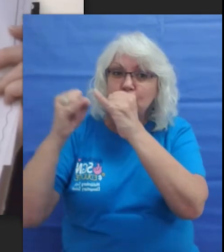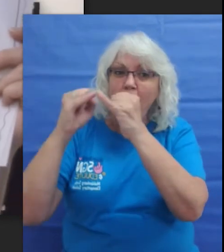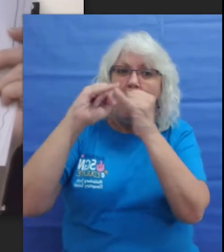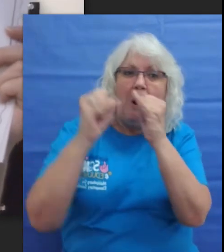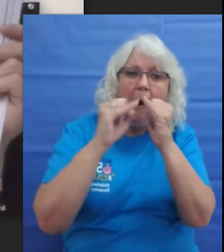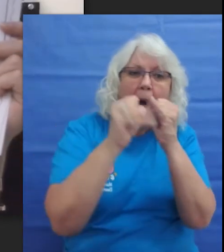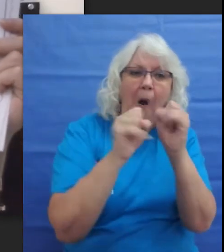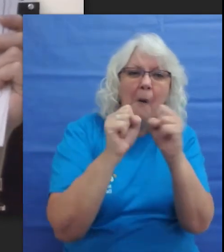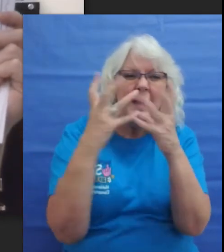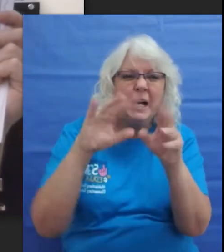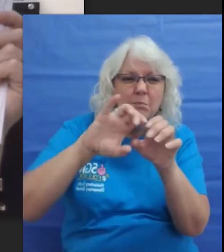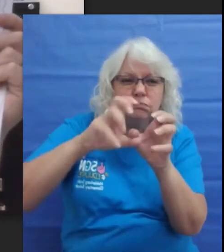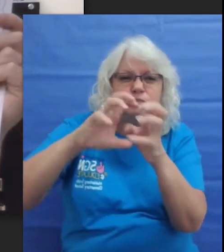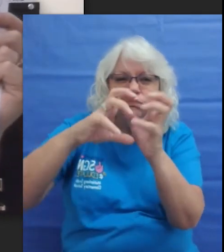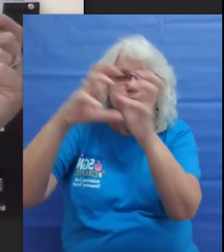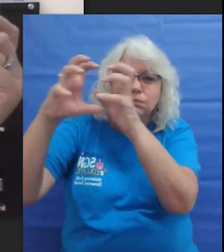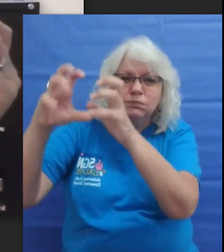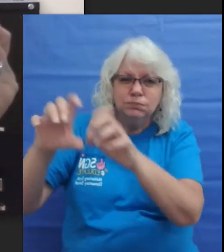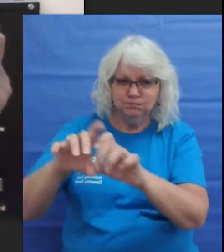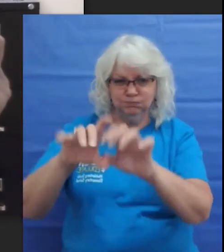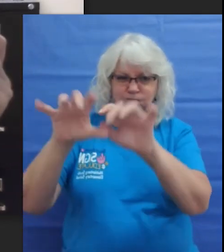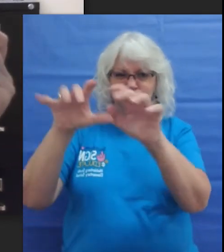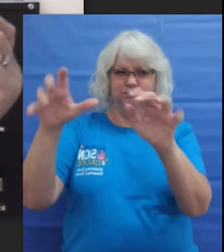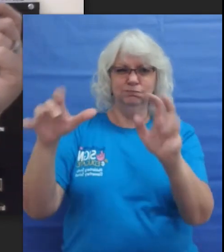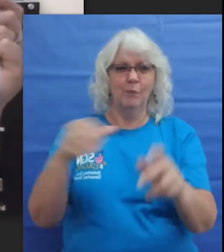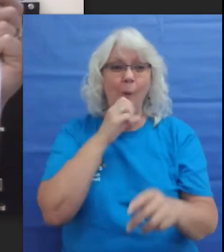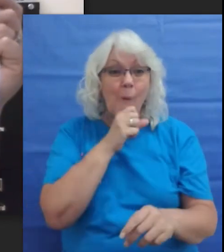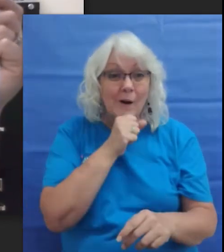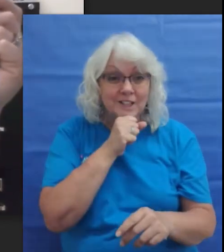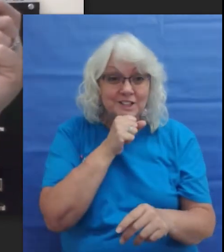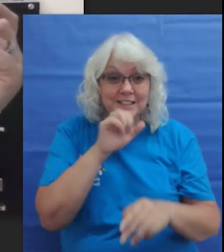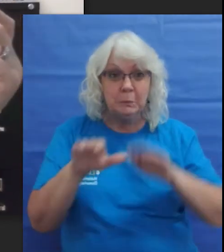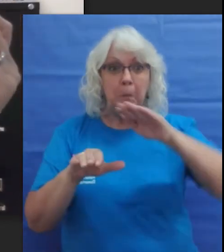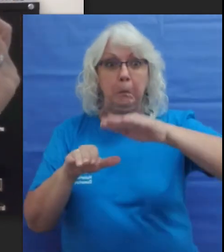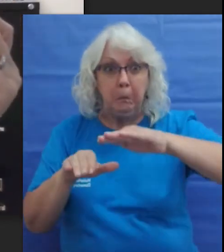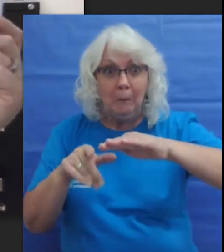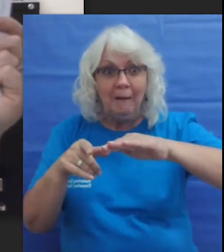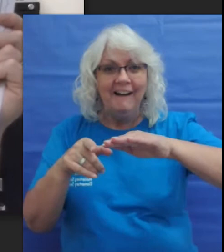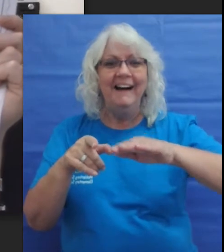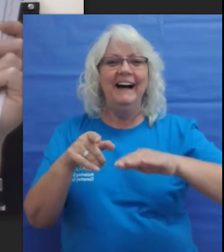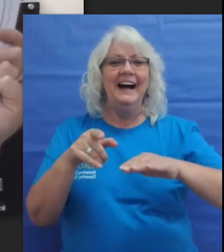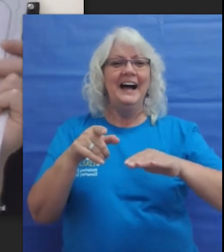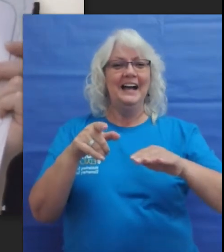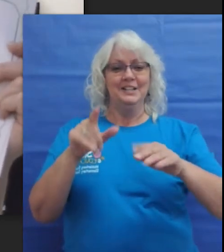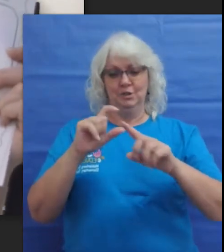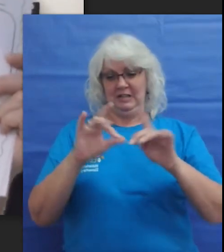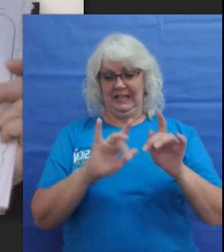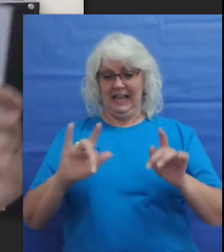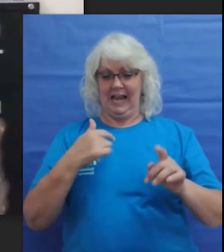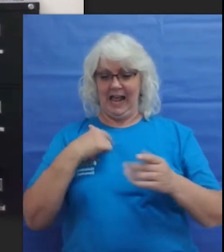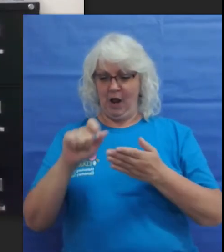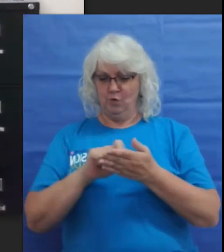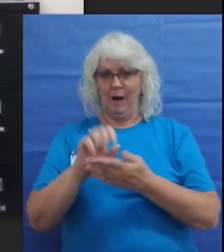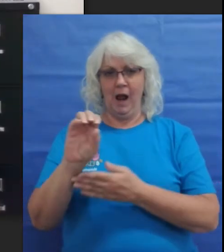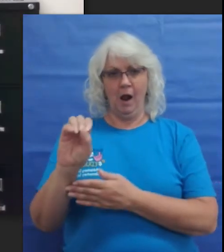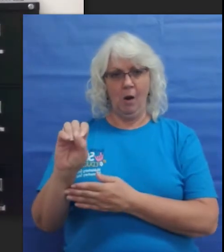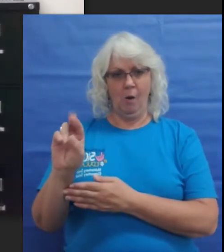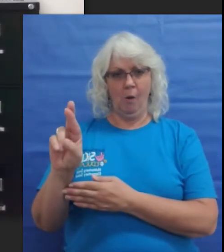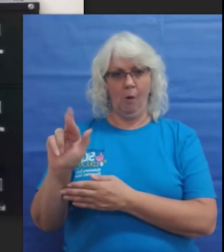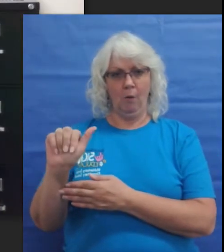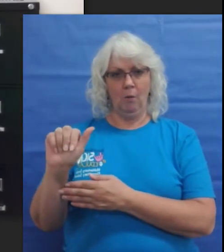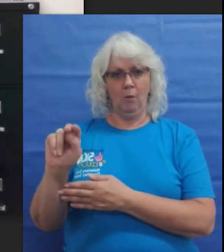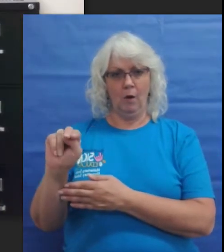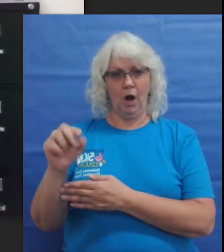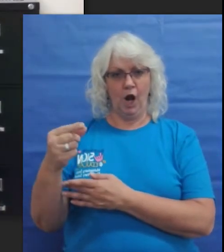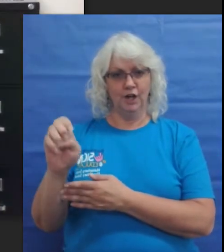orange, and then my sentence would be, I love my orange shoes. I love my orange shoes. And you would read that, okay? All